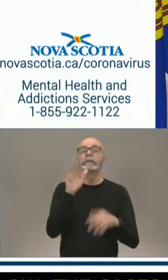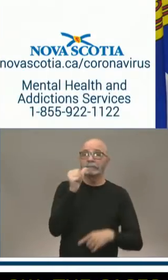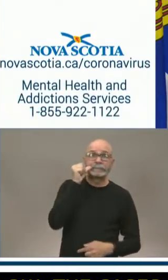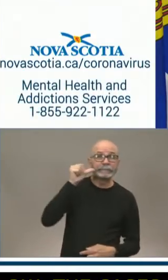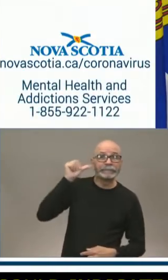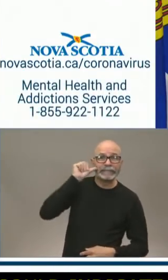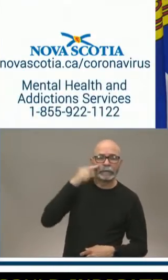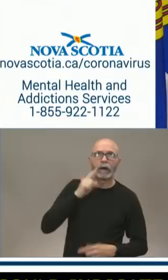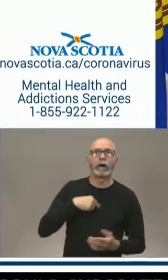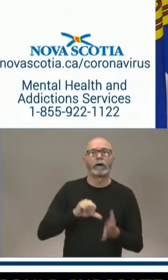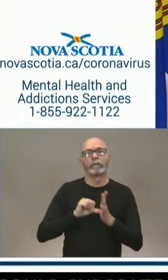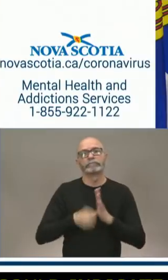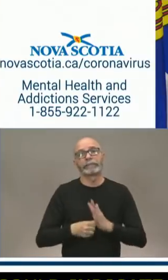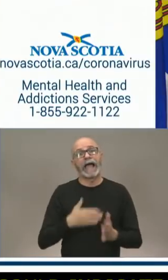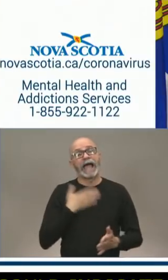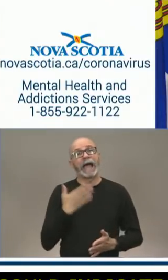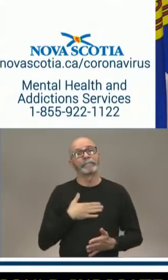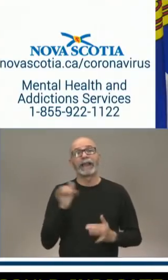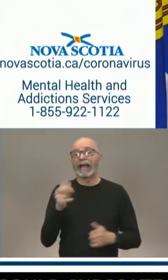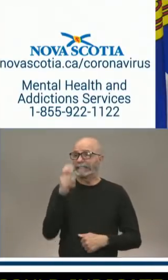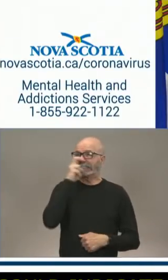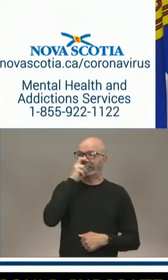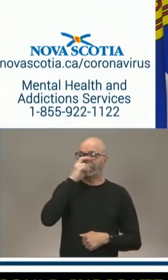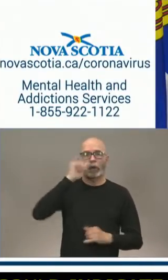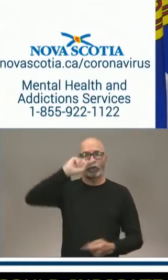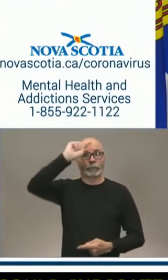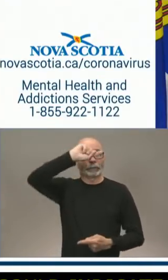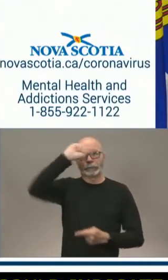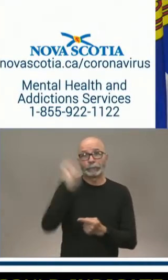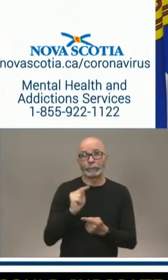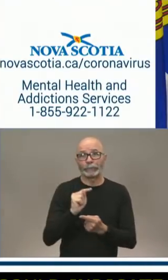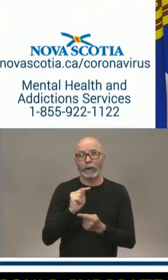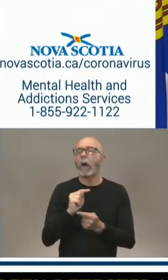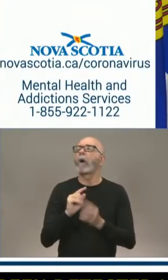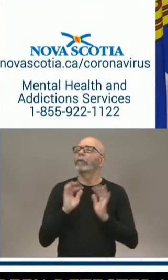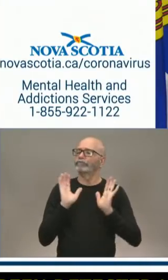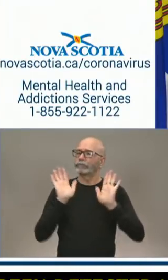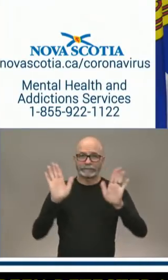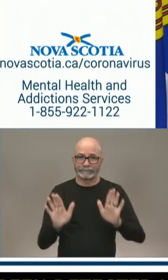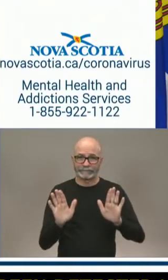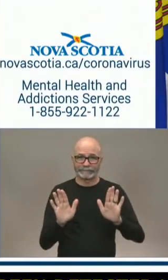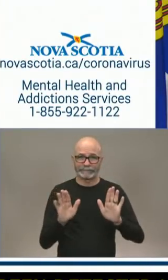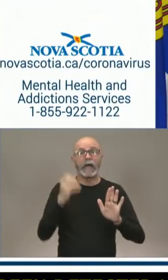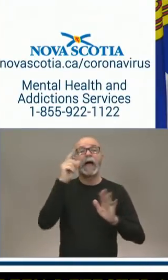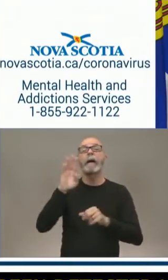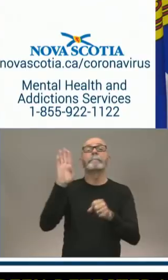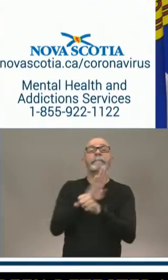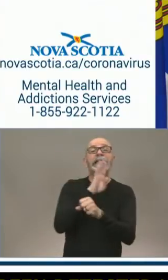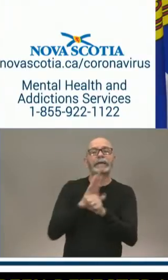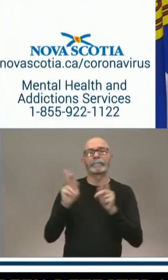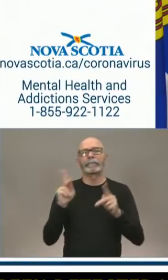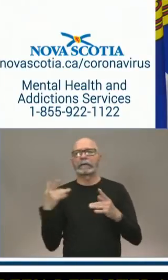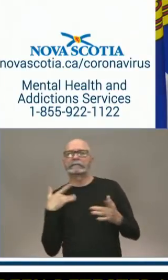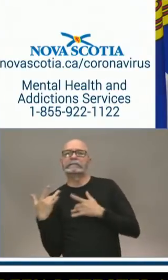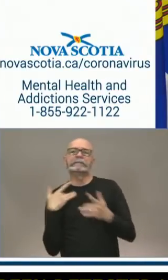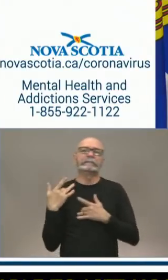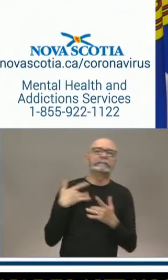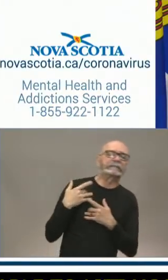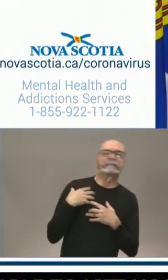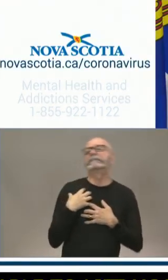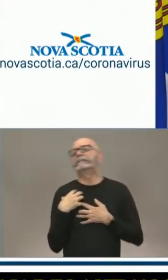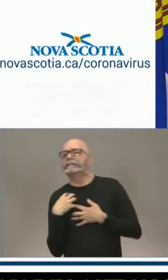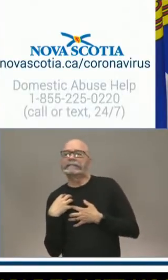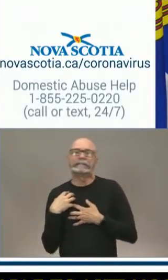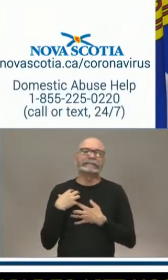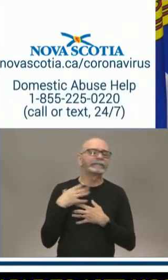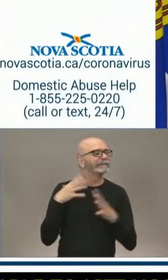of the restrictions imposed last week. I know these decisions can be hard on business owners, but they are necessary to protect